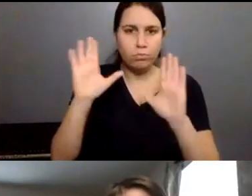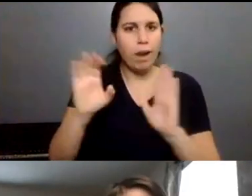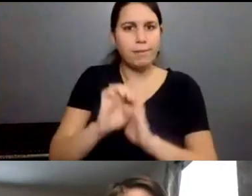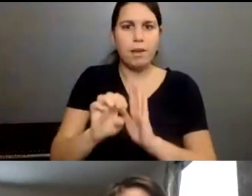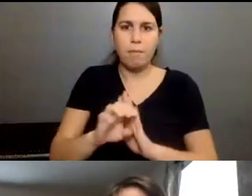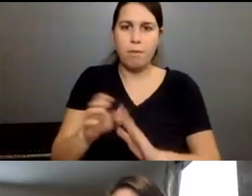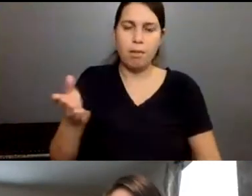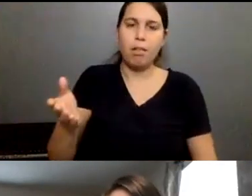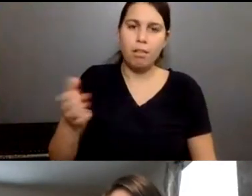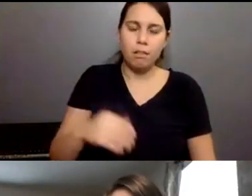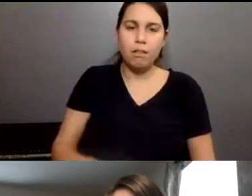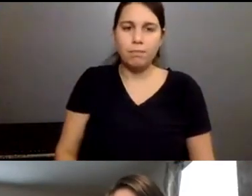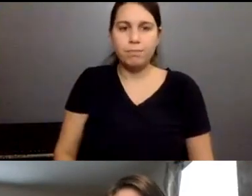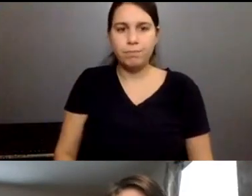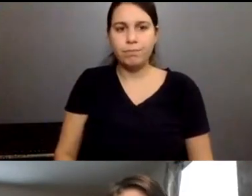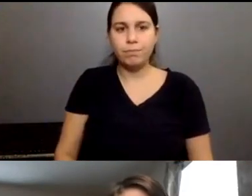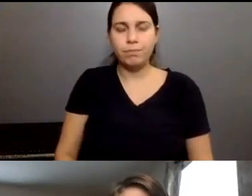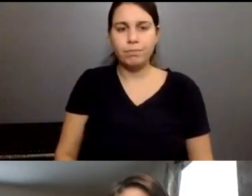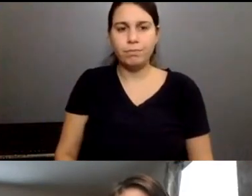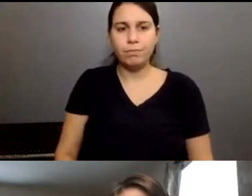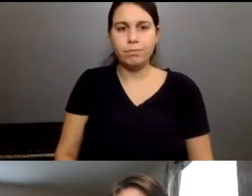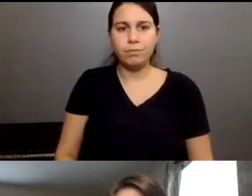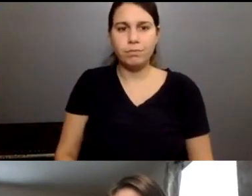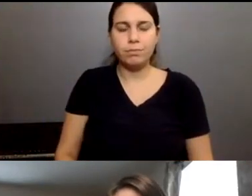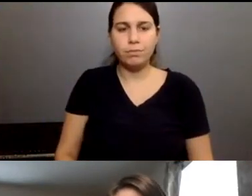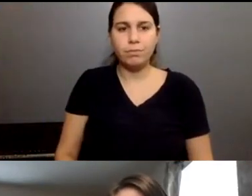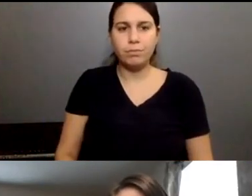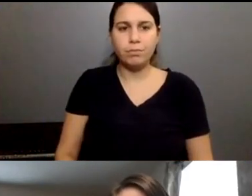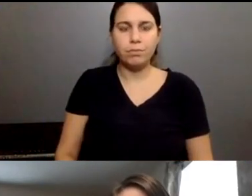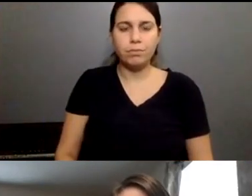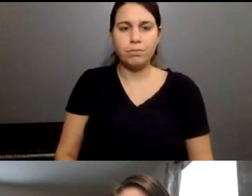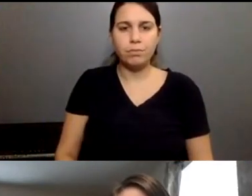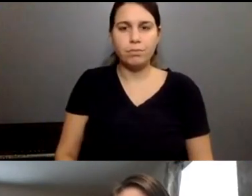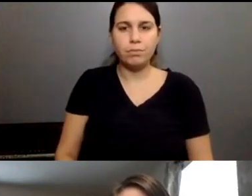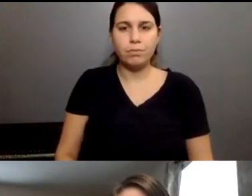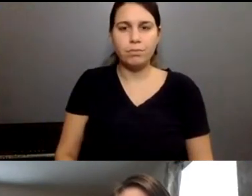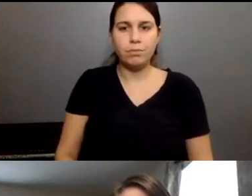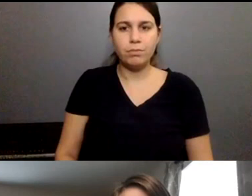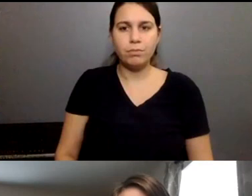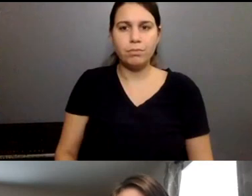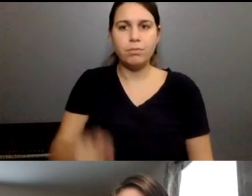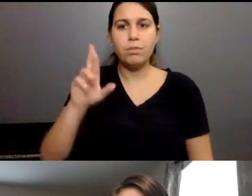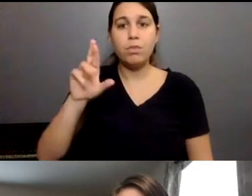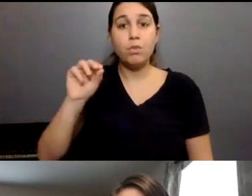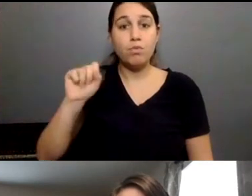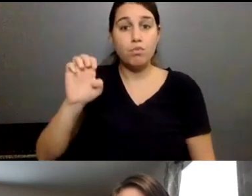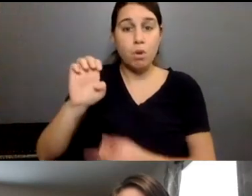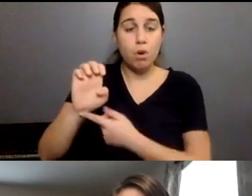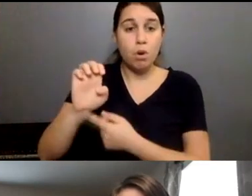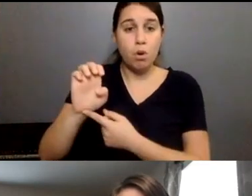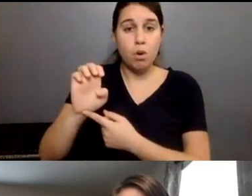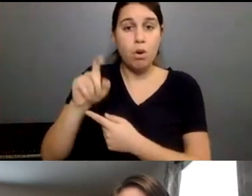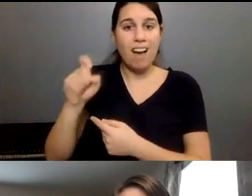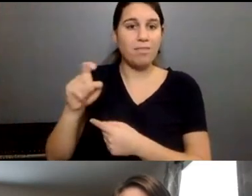now. Rose you have to come to a scheduled appointment, and developing